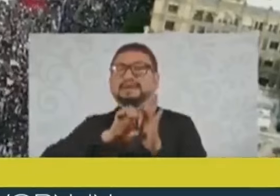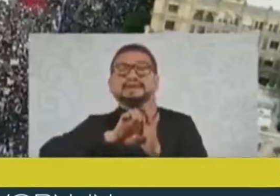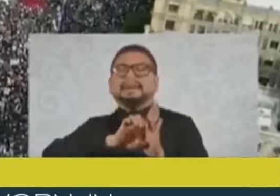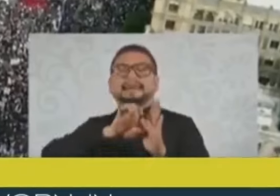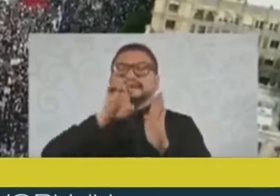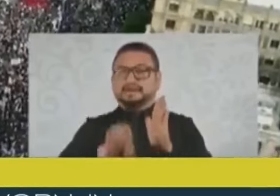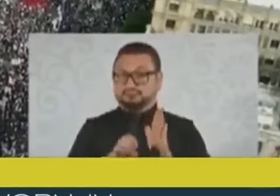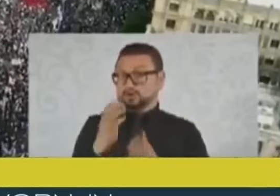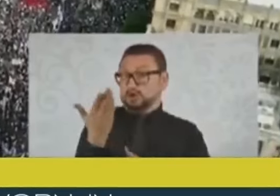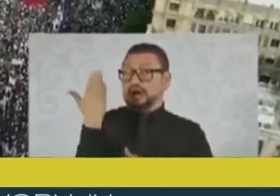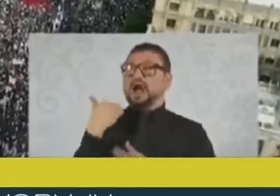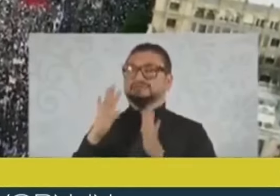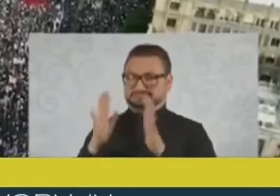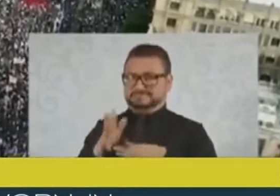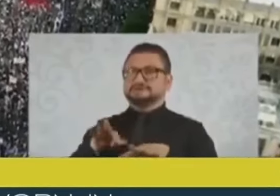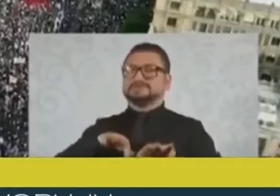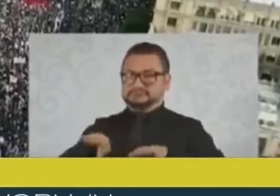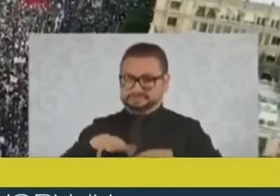give you some examples.